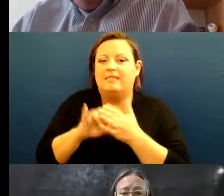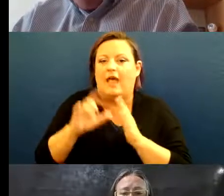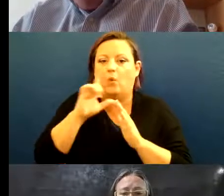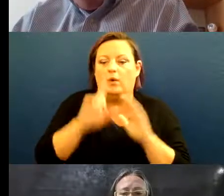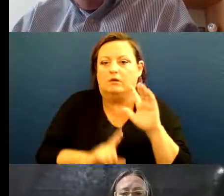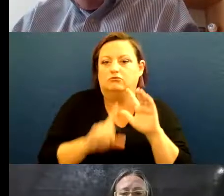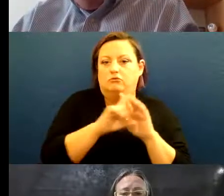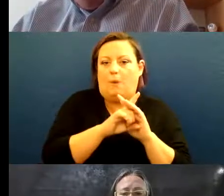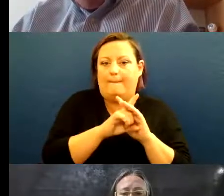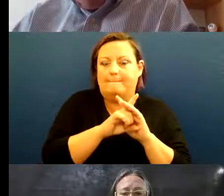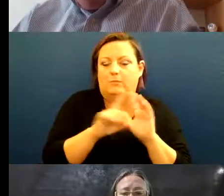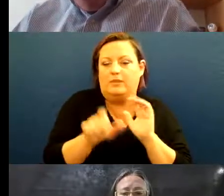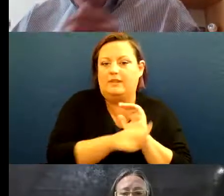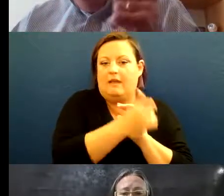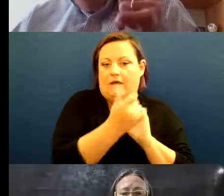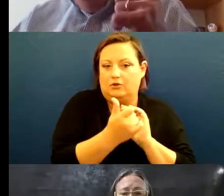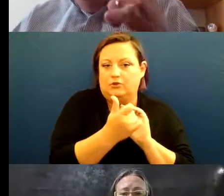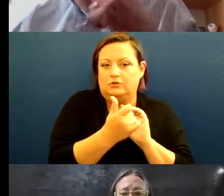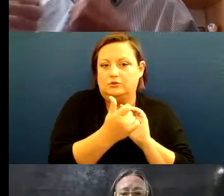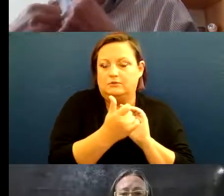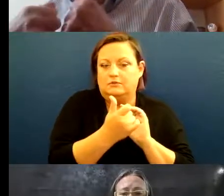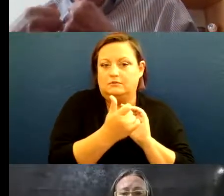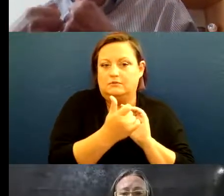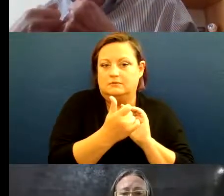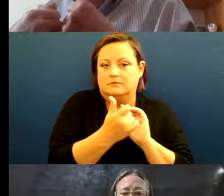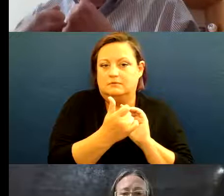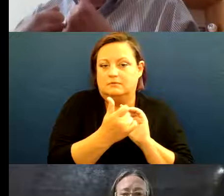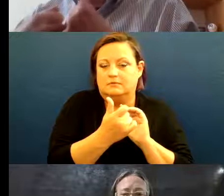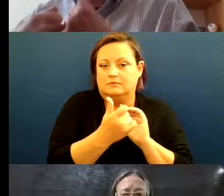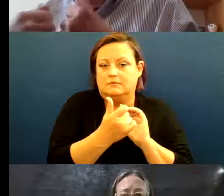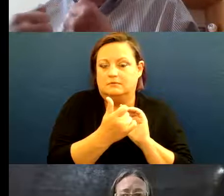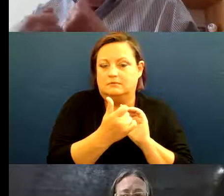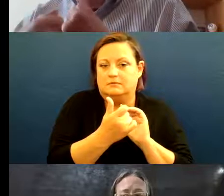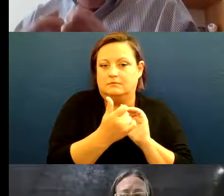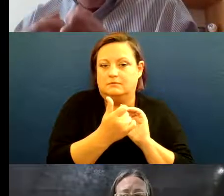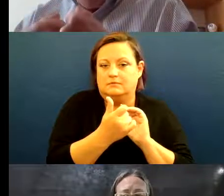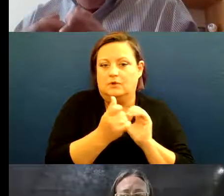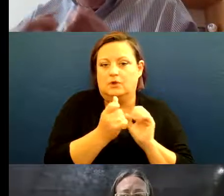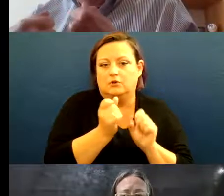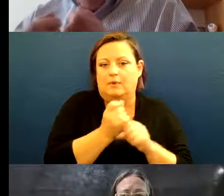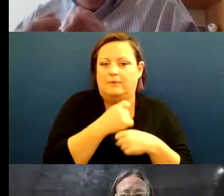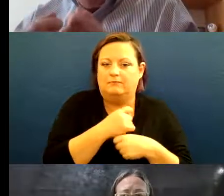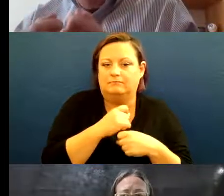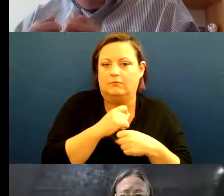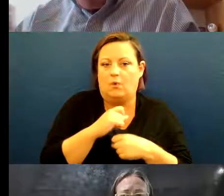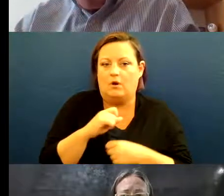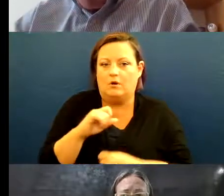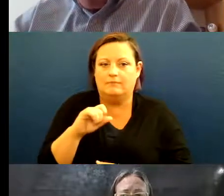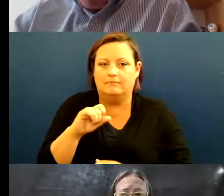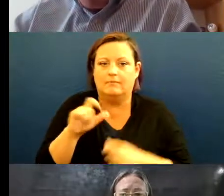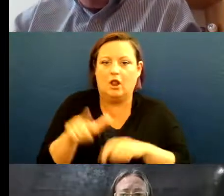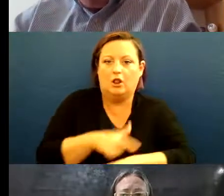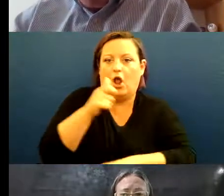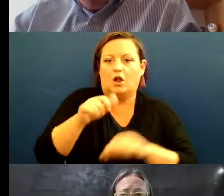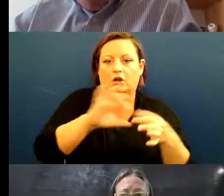allele to be able to form dimers and longer filaments.